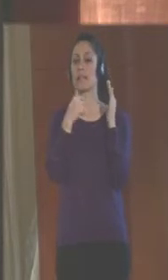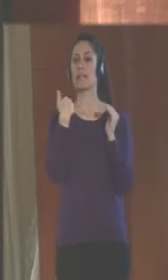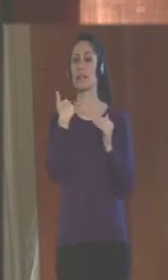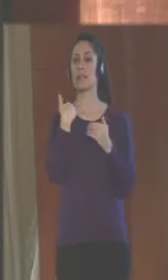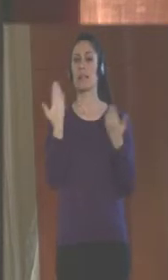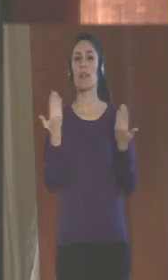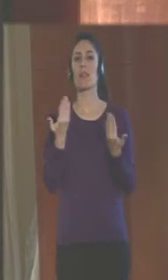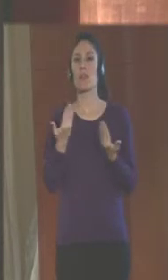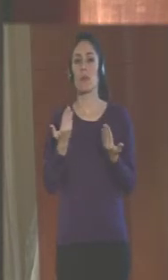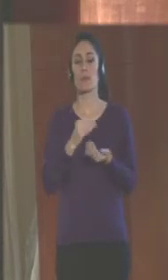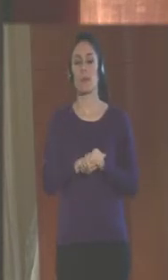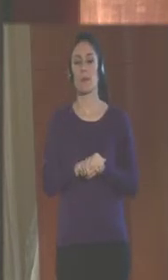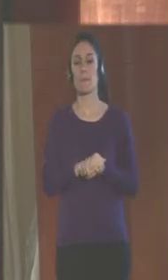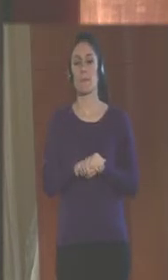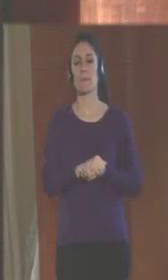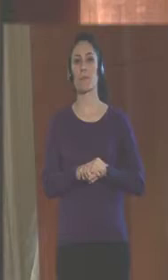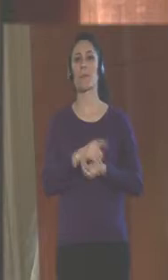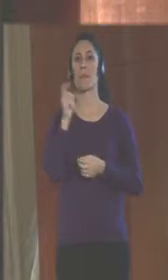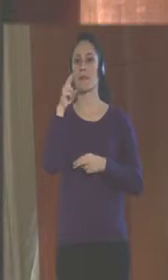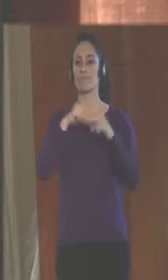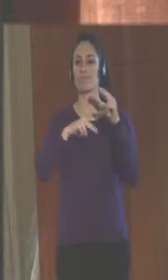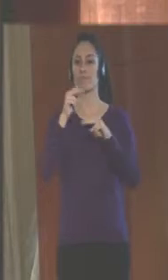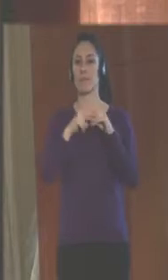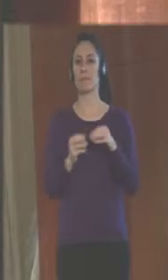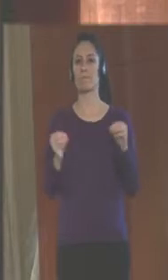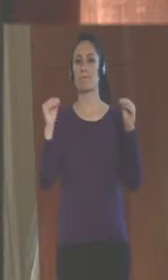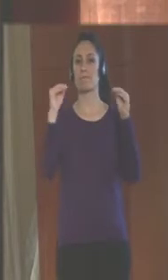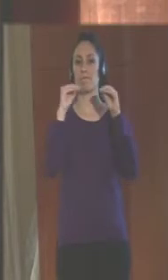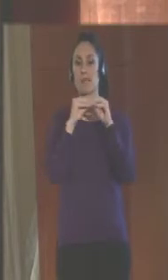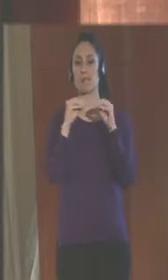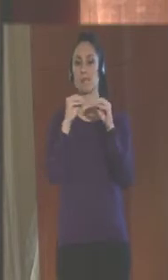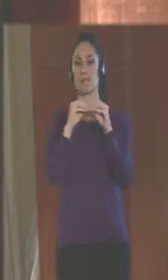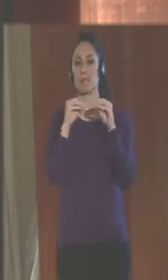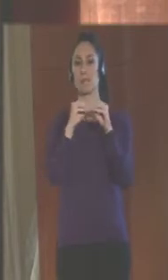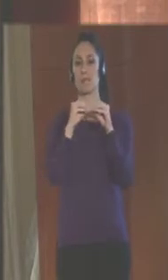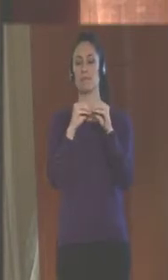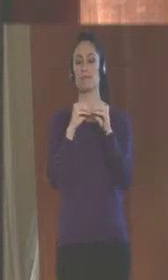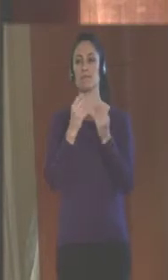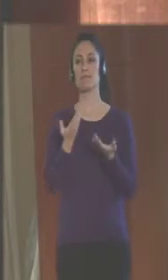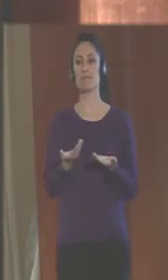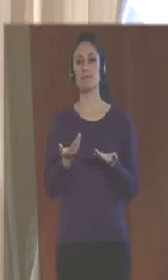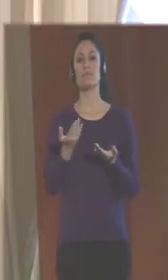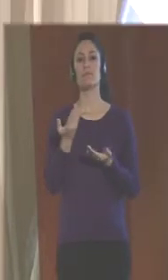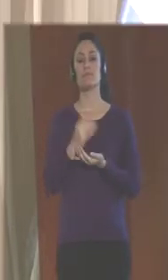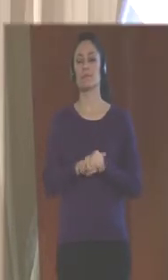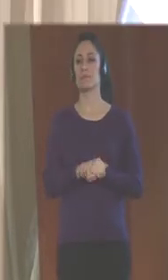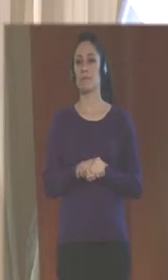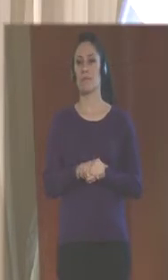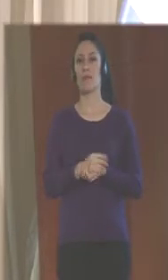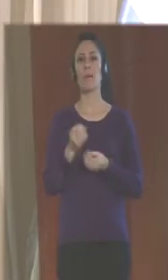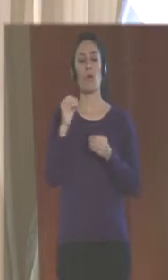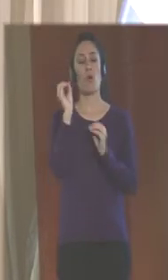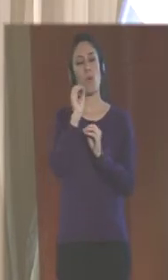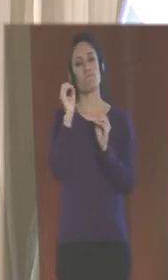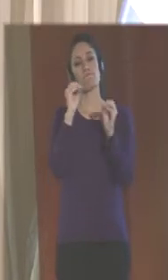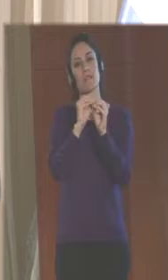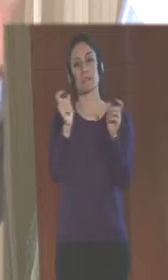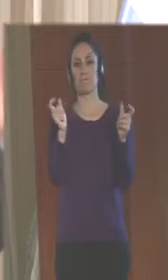project. That entails other things, but in this case, these are